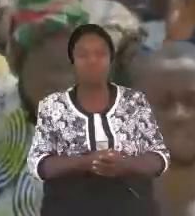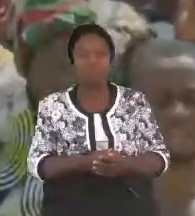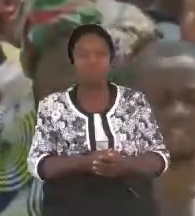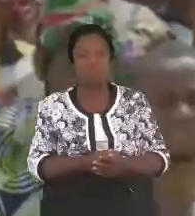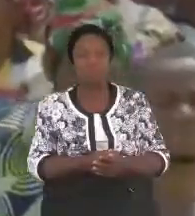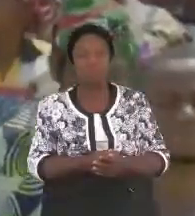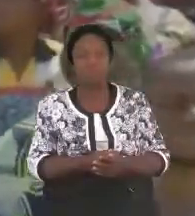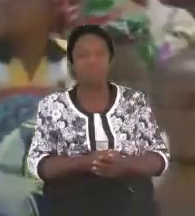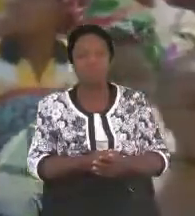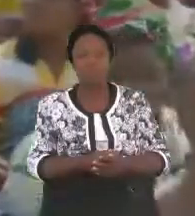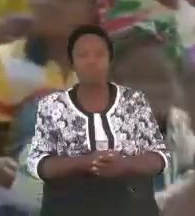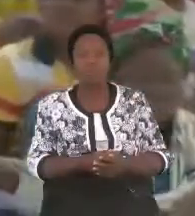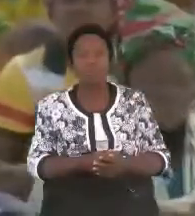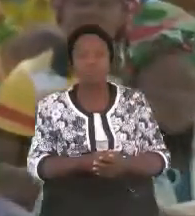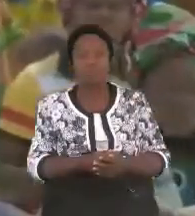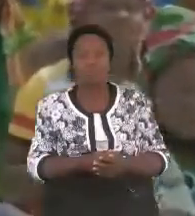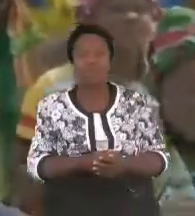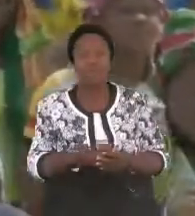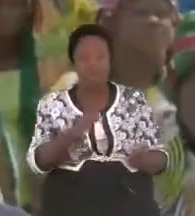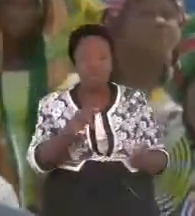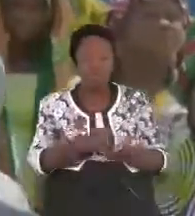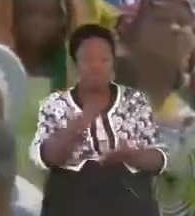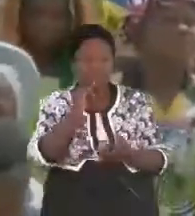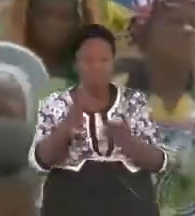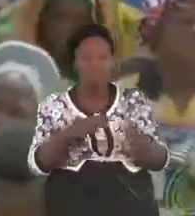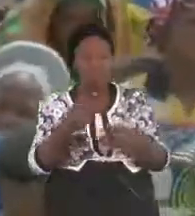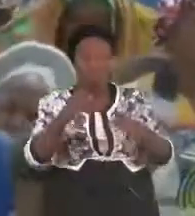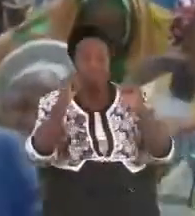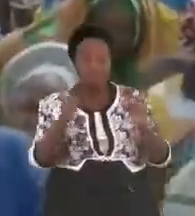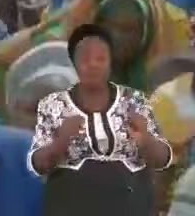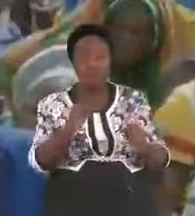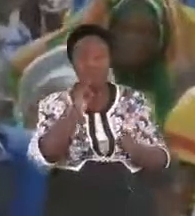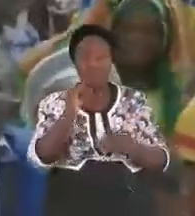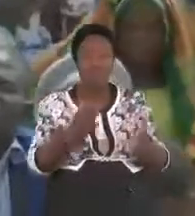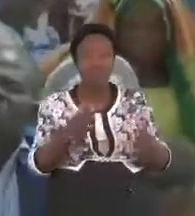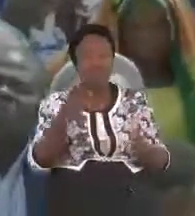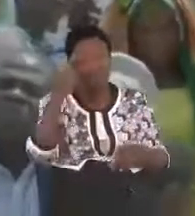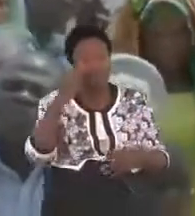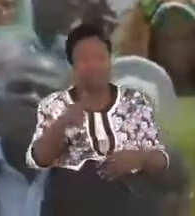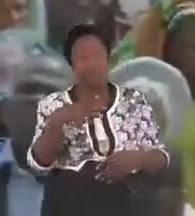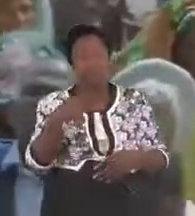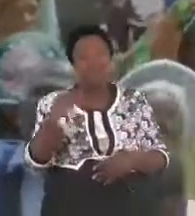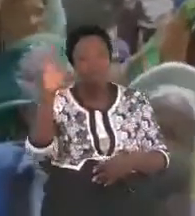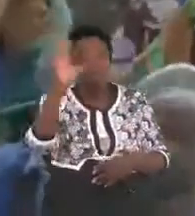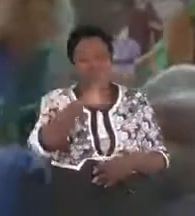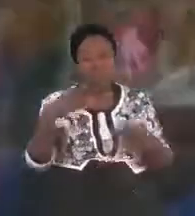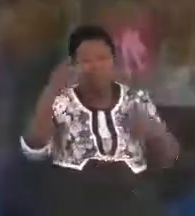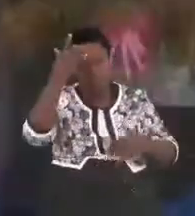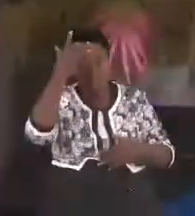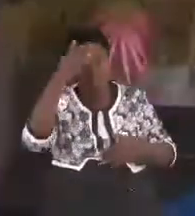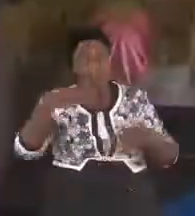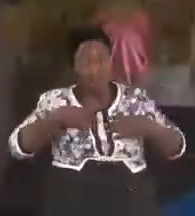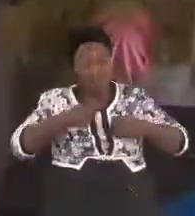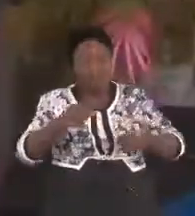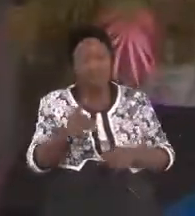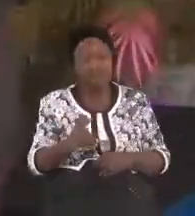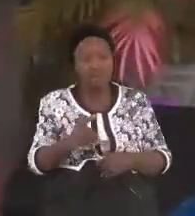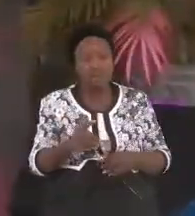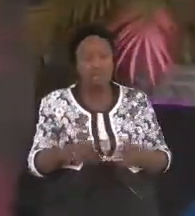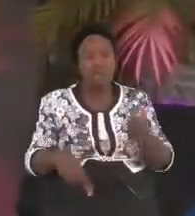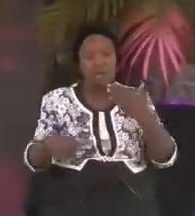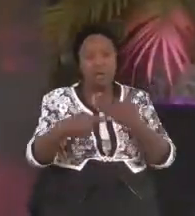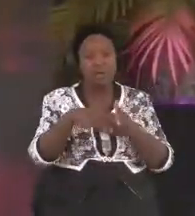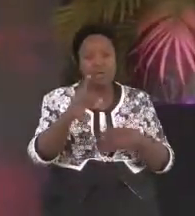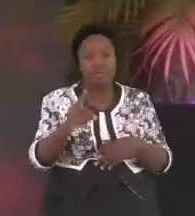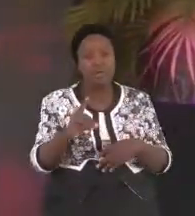It's available for you. The sick, healed, recovered,